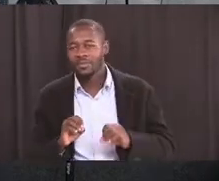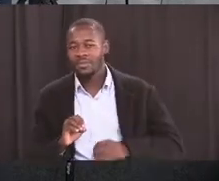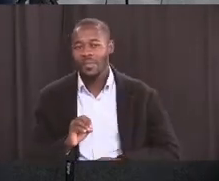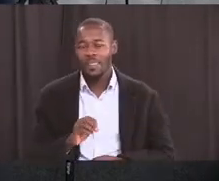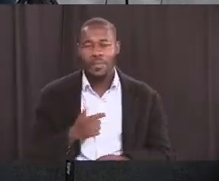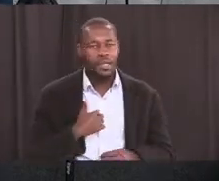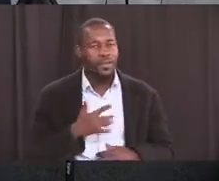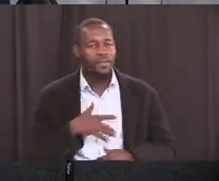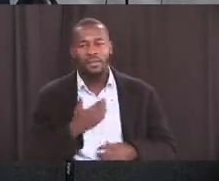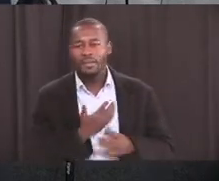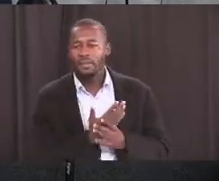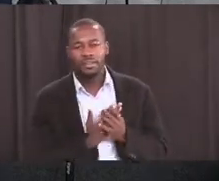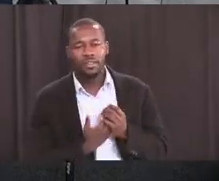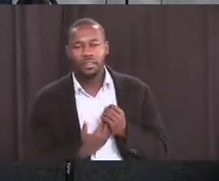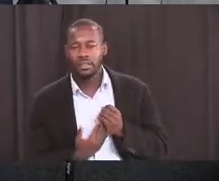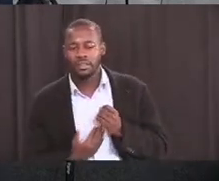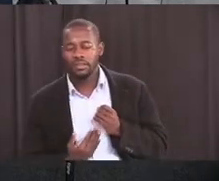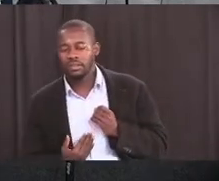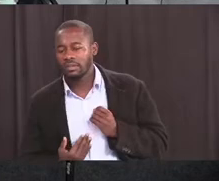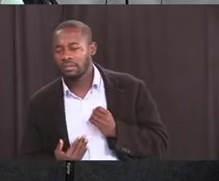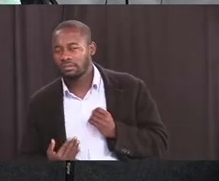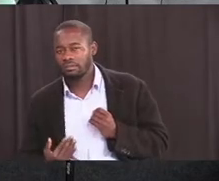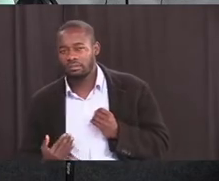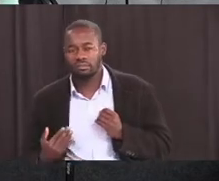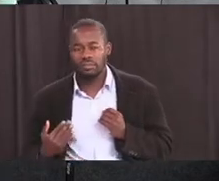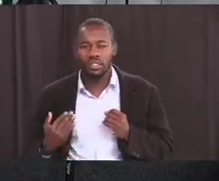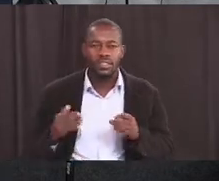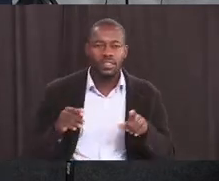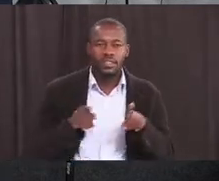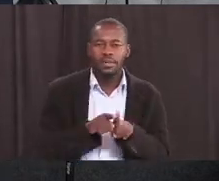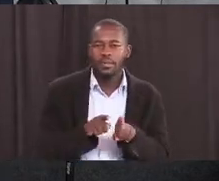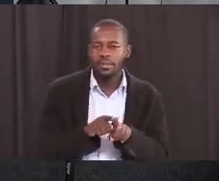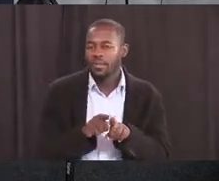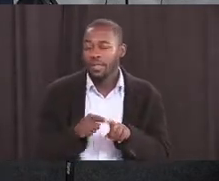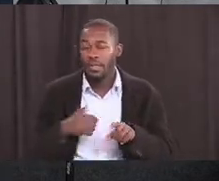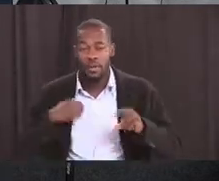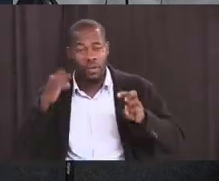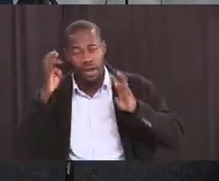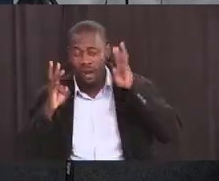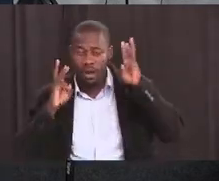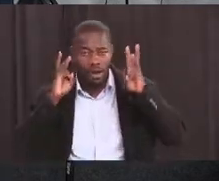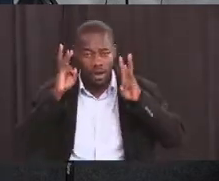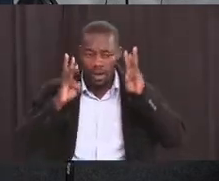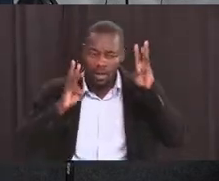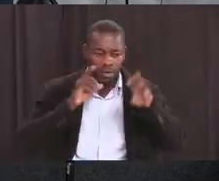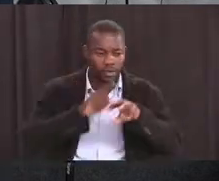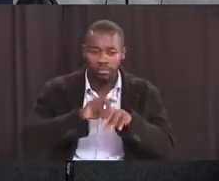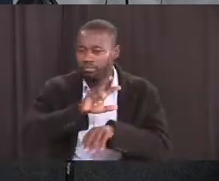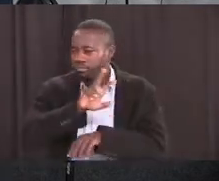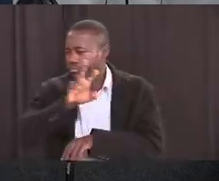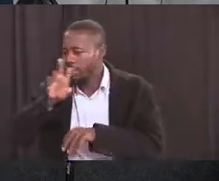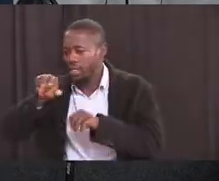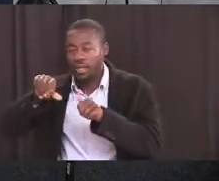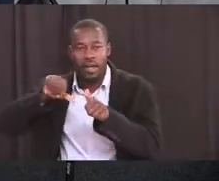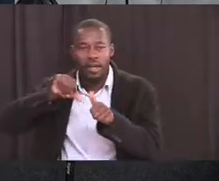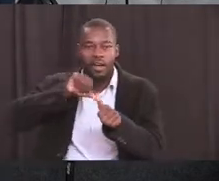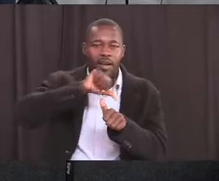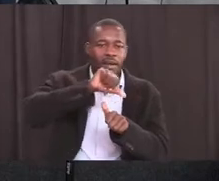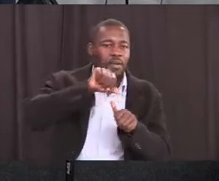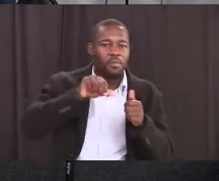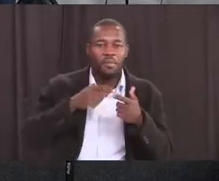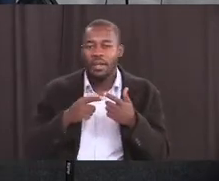can't help but feel a little down, a little worried when I look around. That's why my